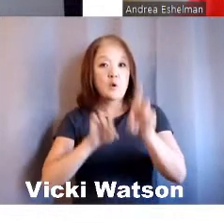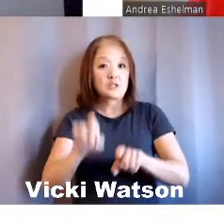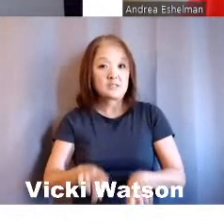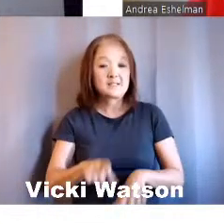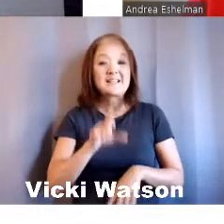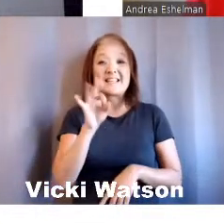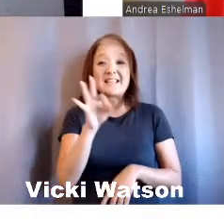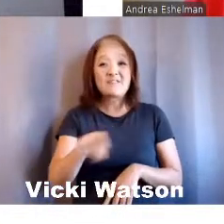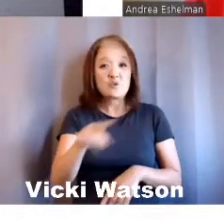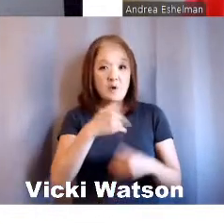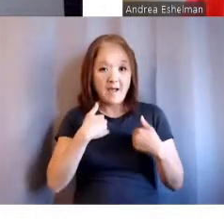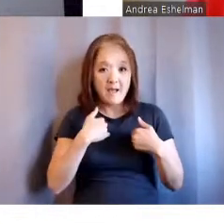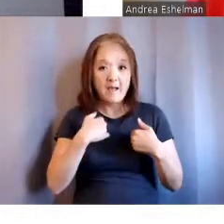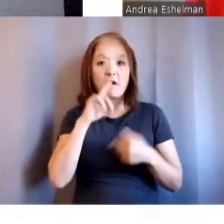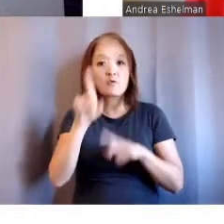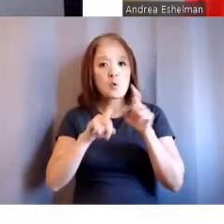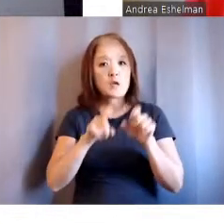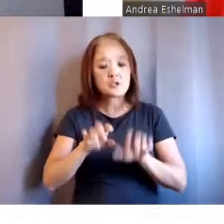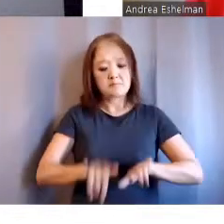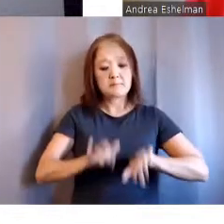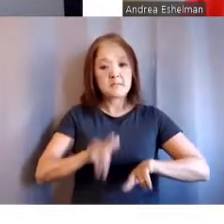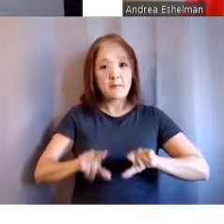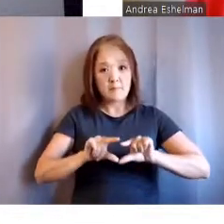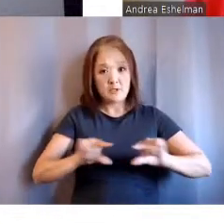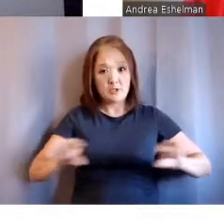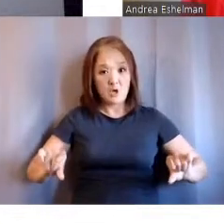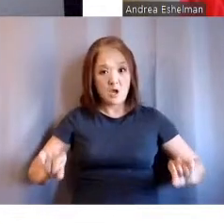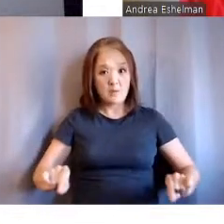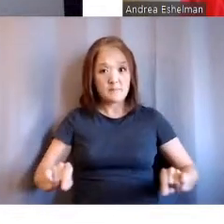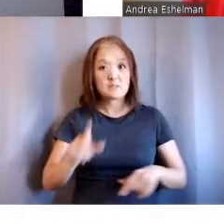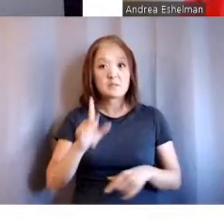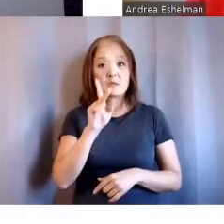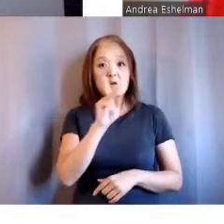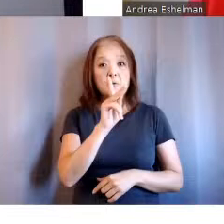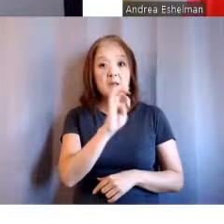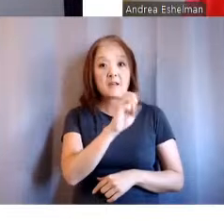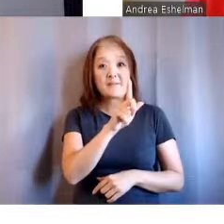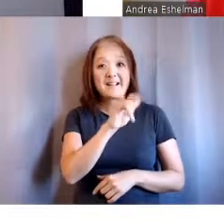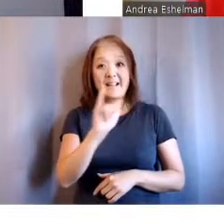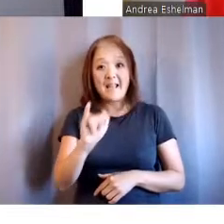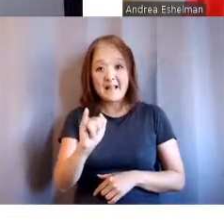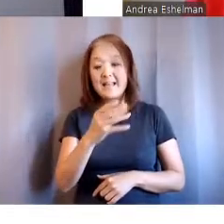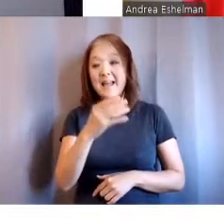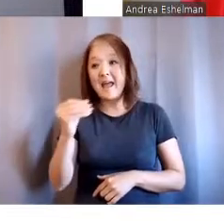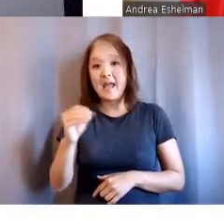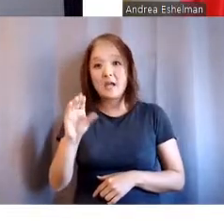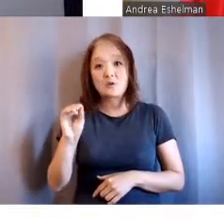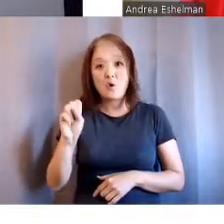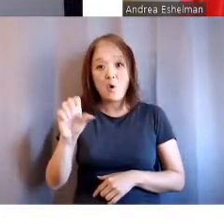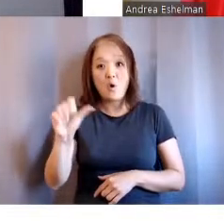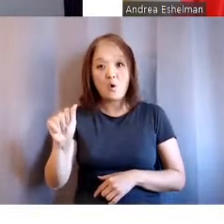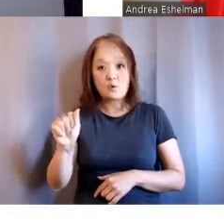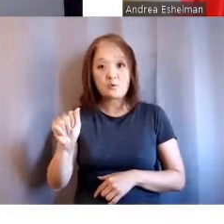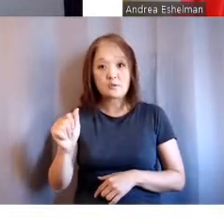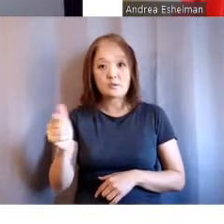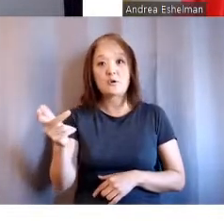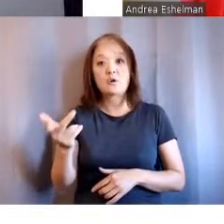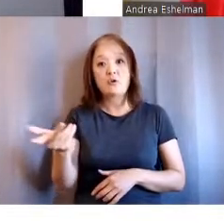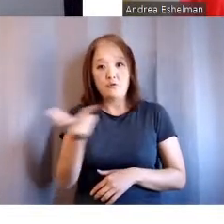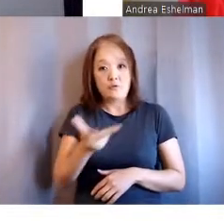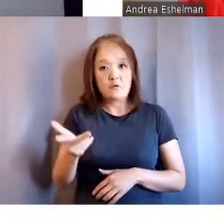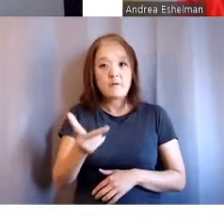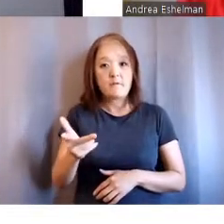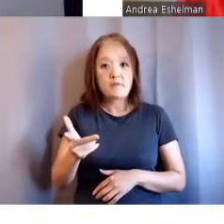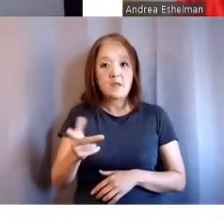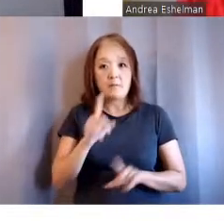questions, you can type them into the comments, and we have Kelly and Osa on there responding as well. If you are